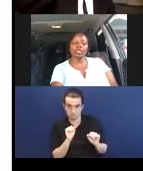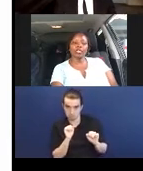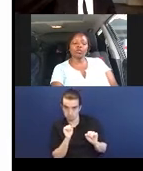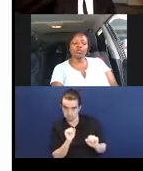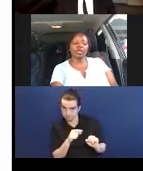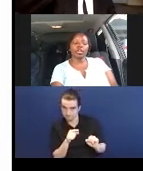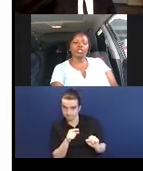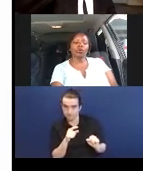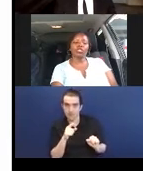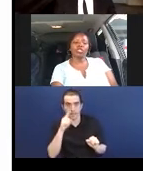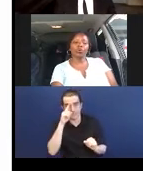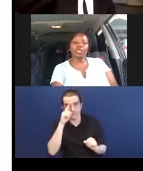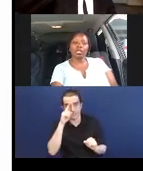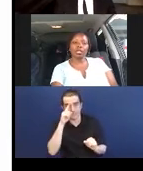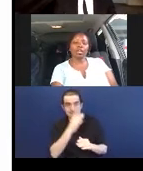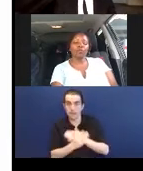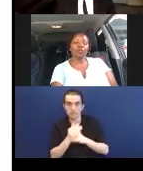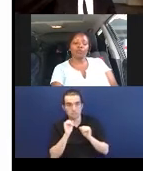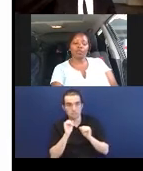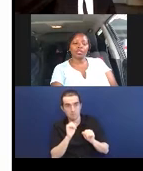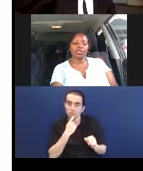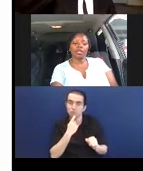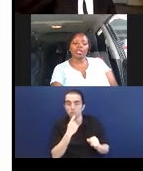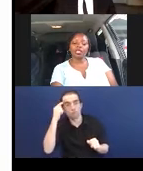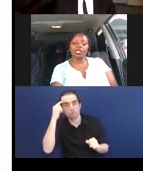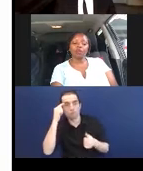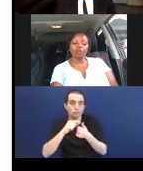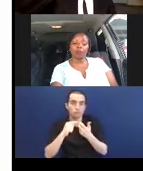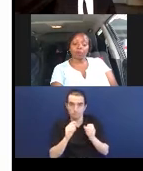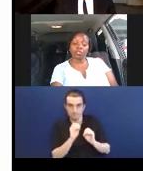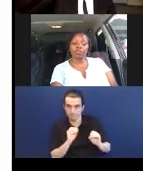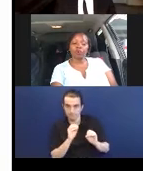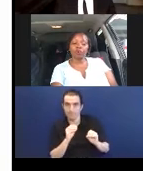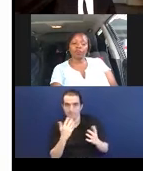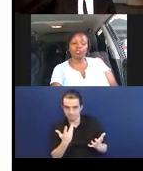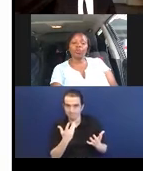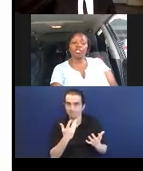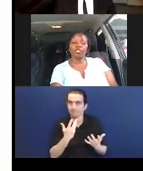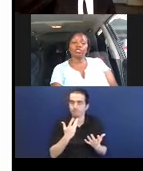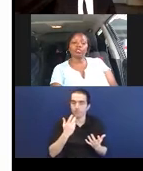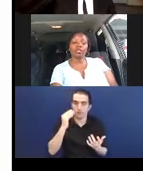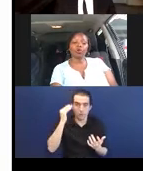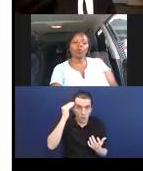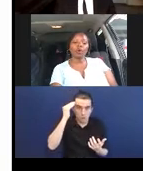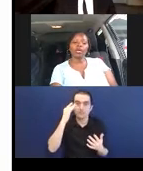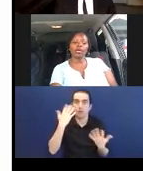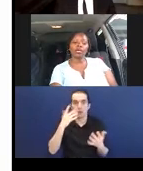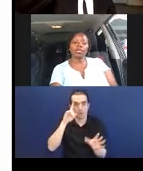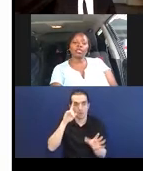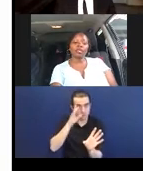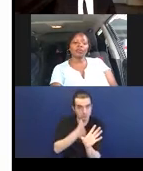particular decision is consequently removed. This approach is flawed for two key reasons.